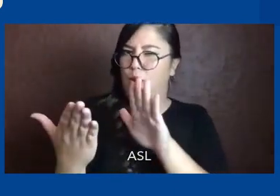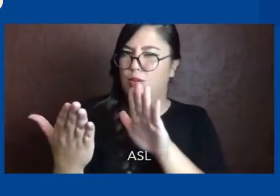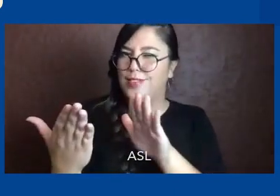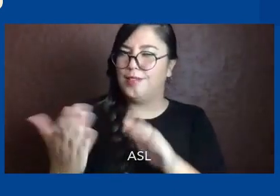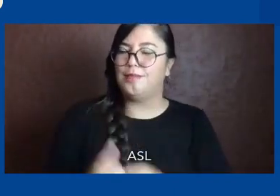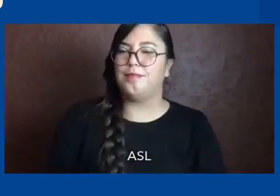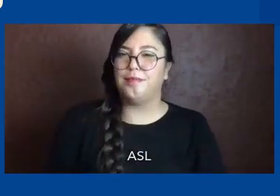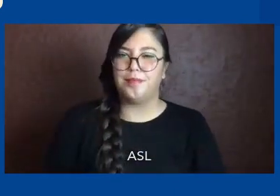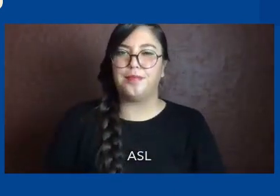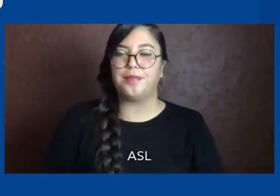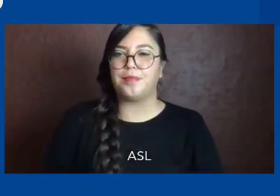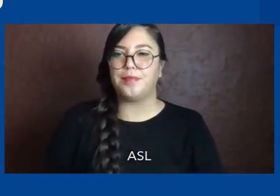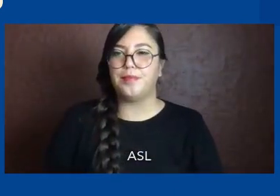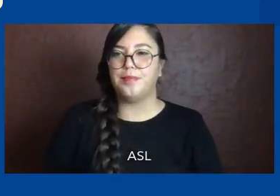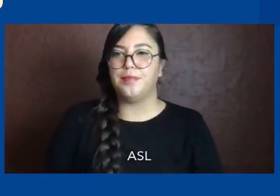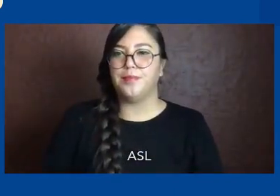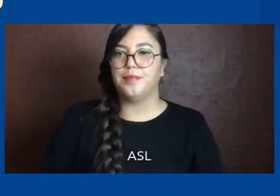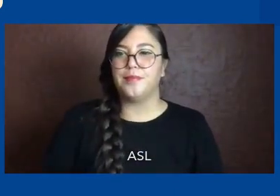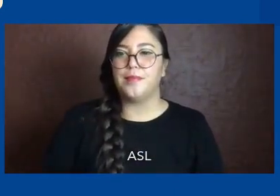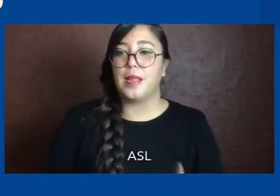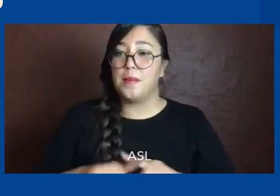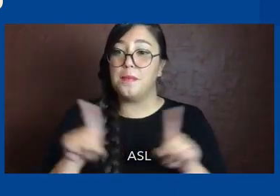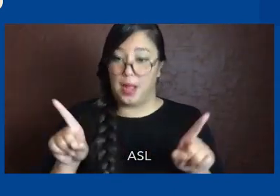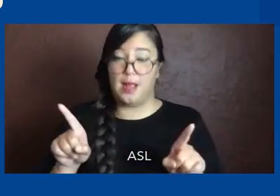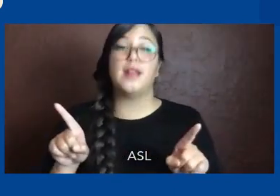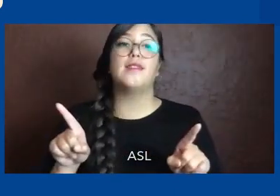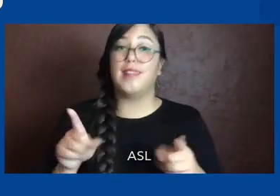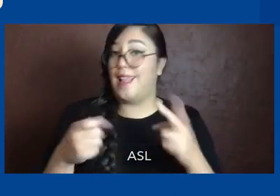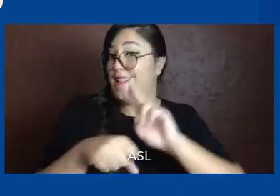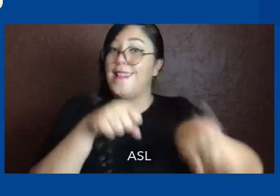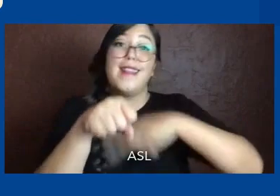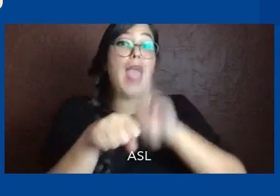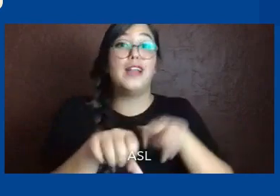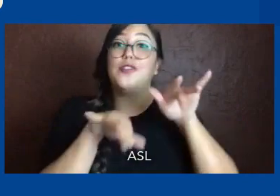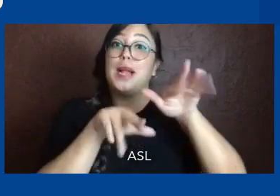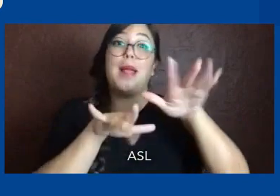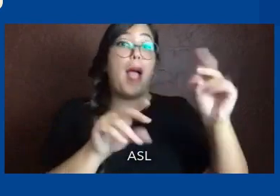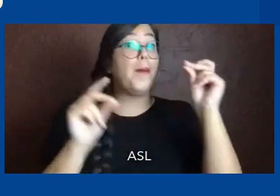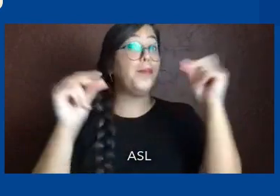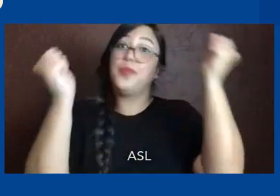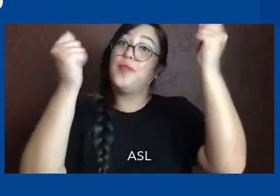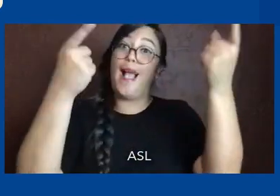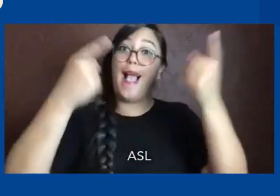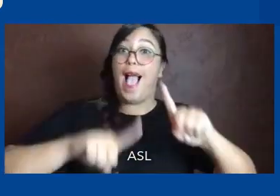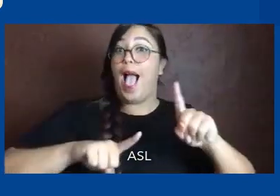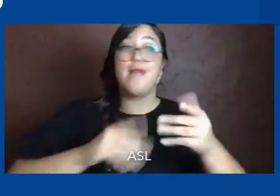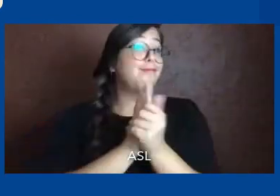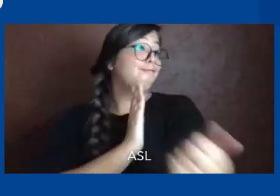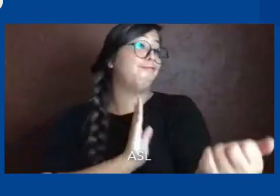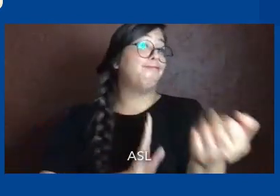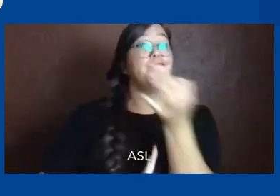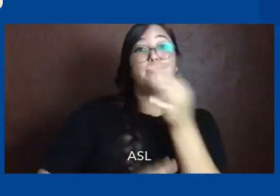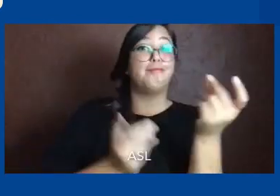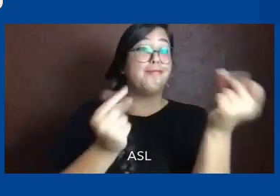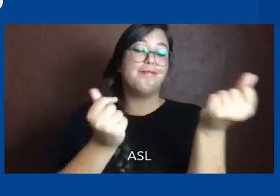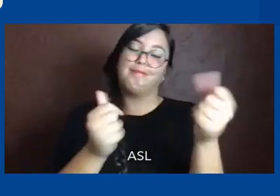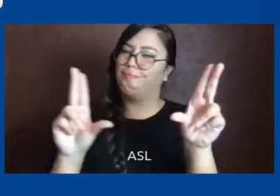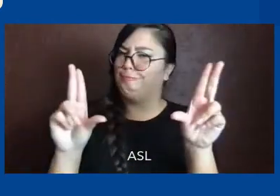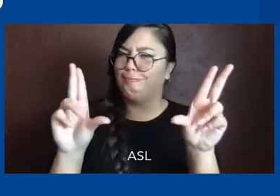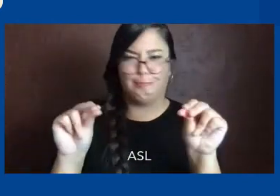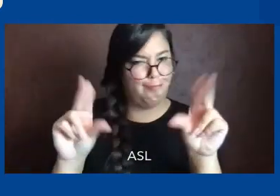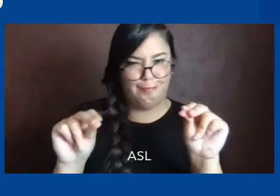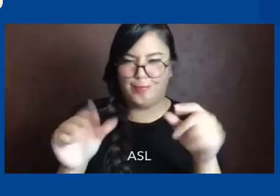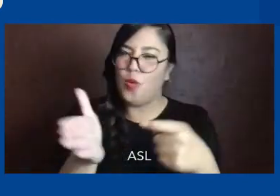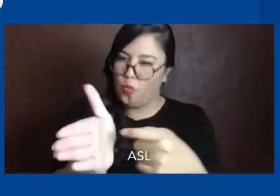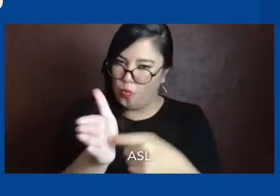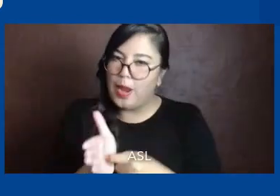that just poof happens magically. It's a lot of preparation to get to a place